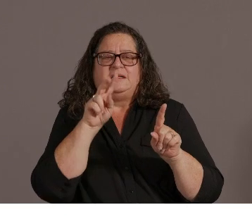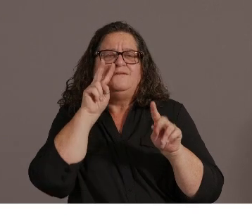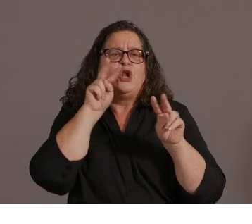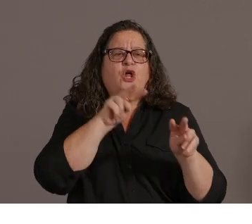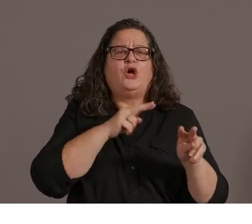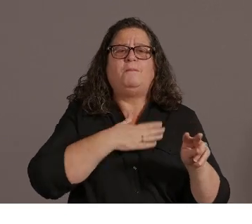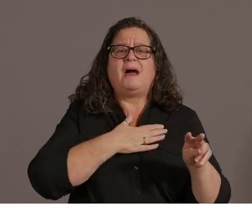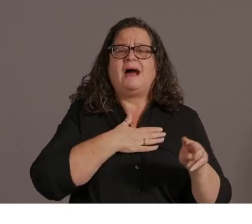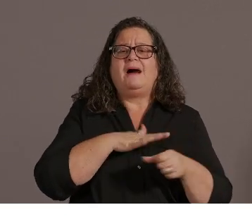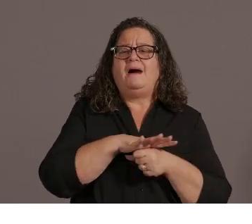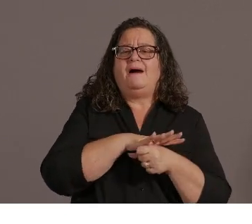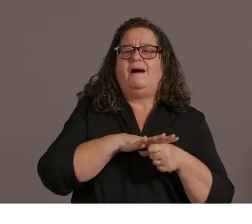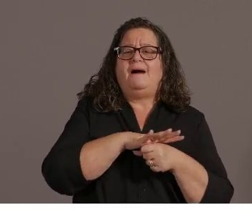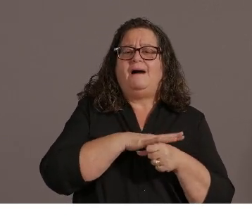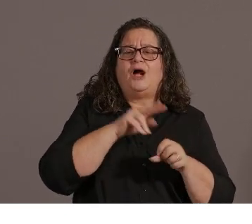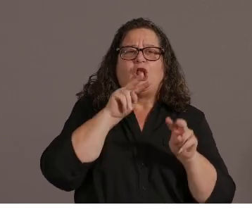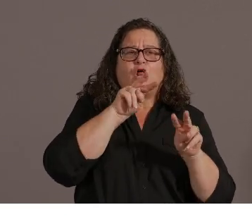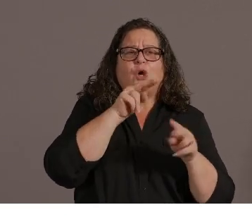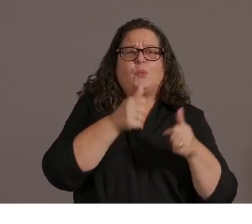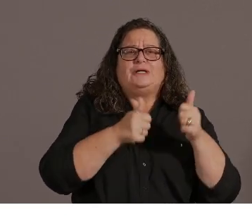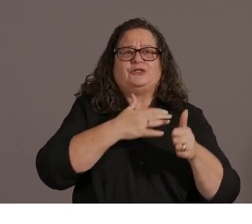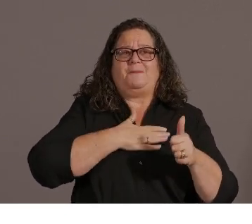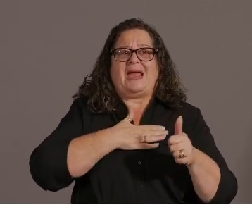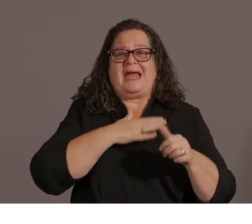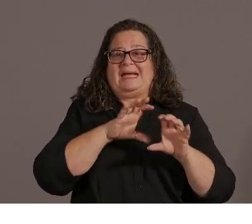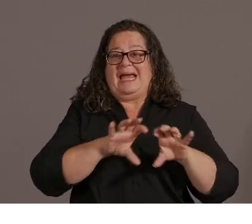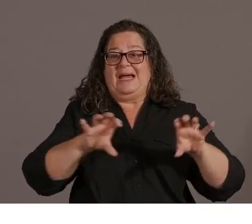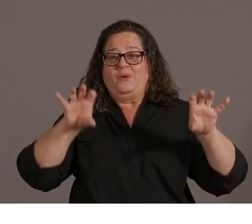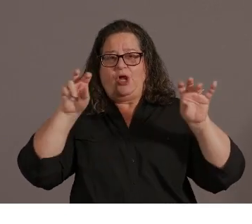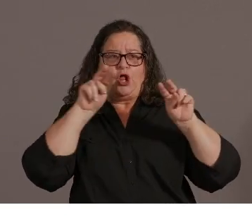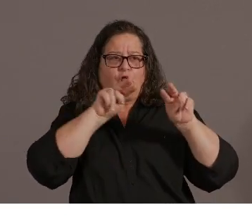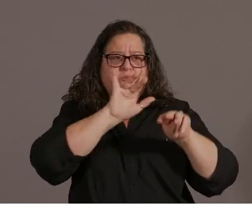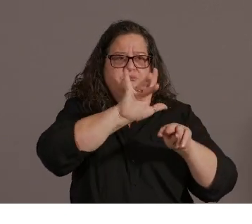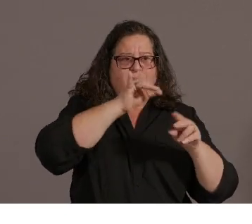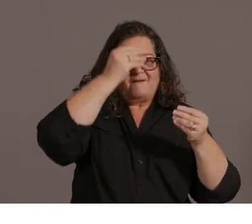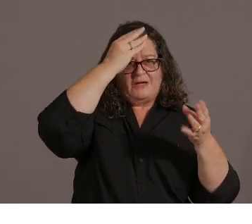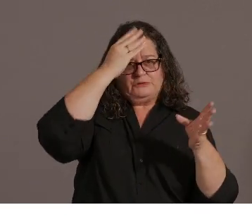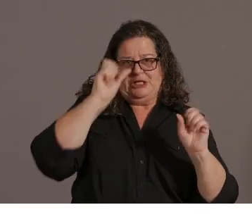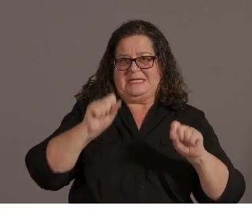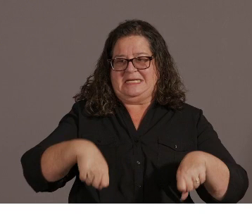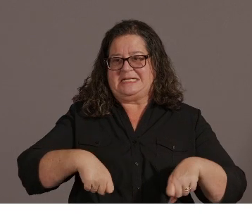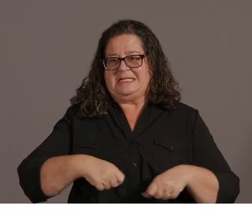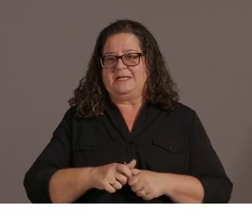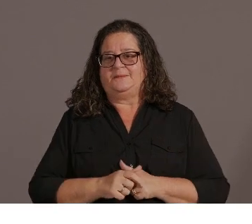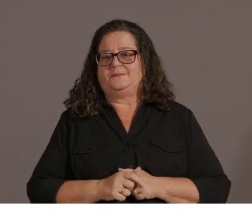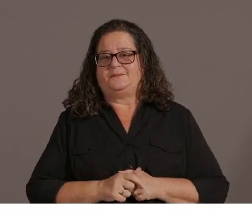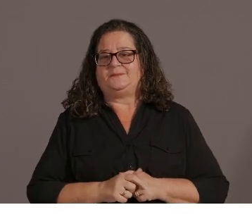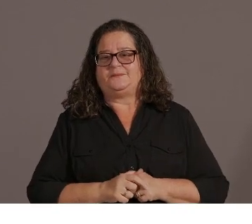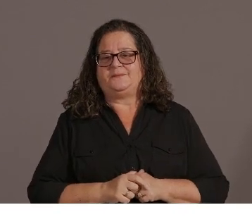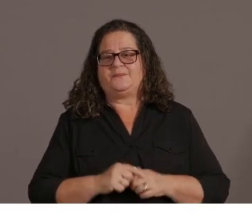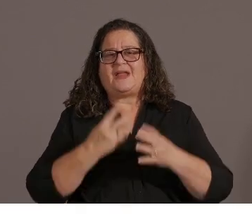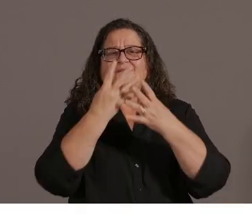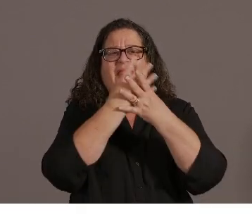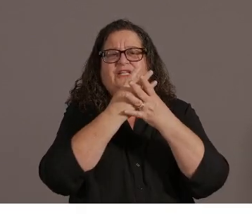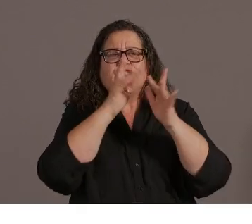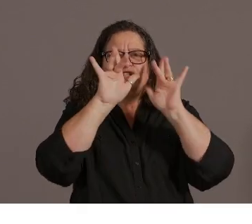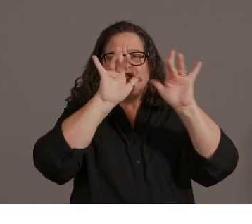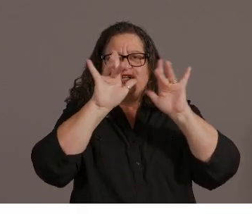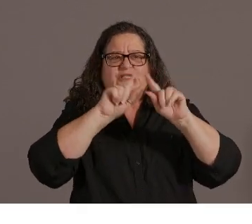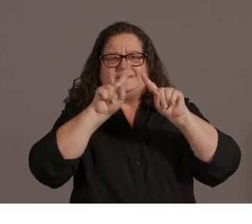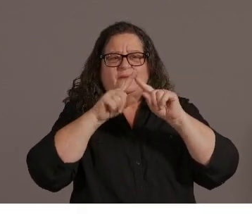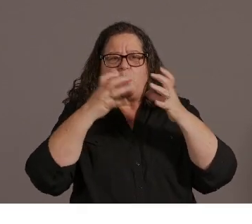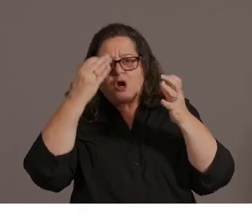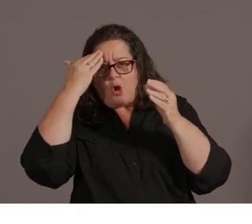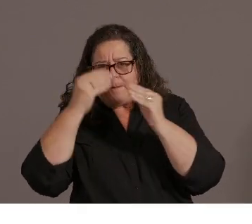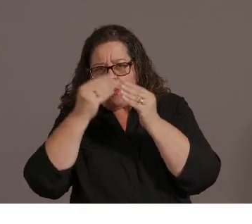what specific counties look like, all of this filters when you click on the county on the left, or